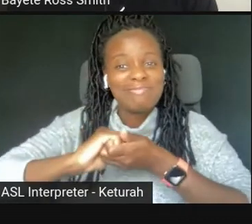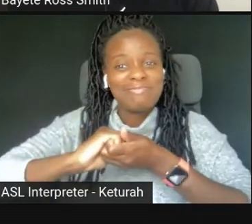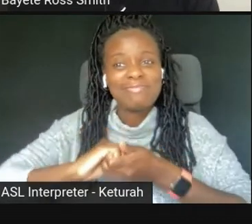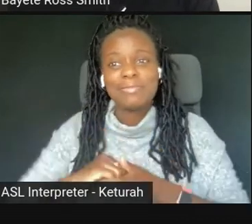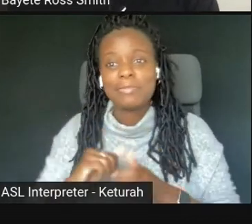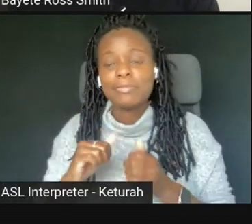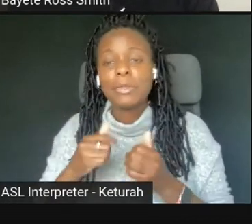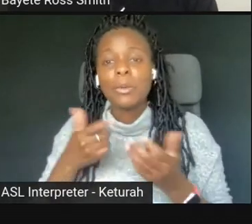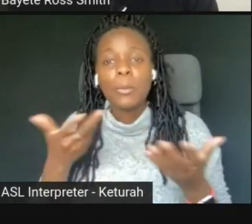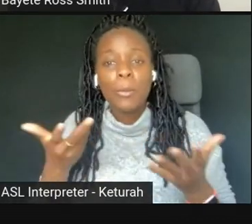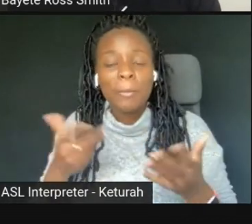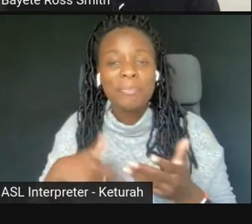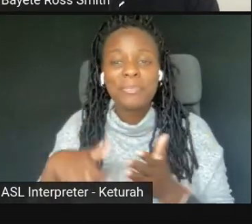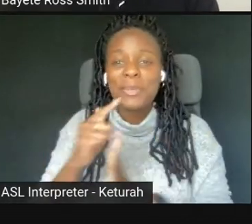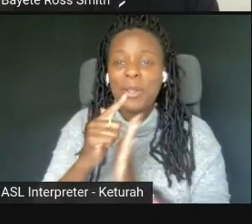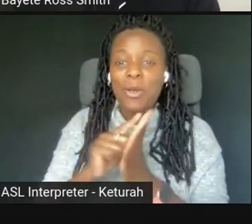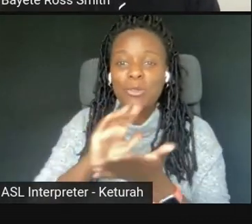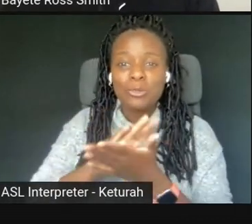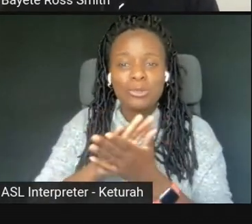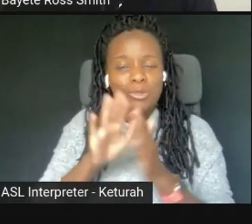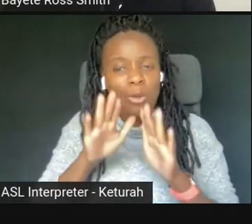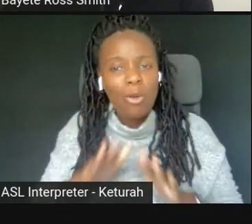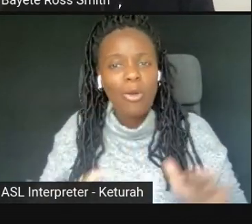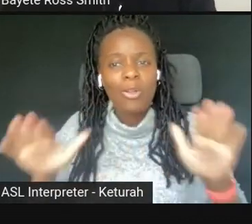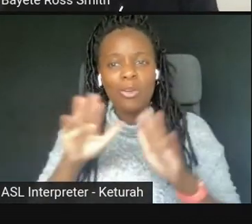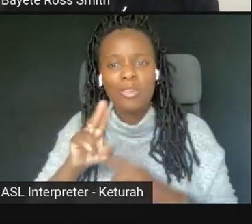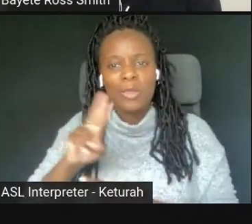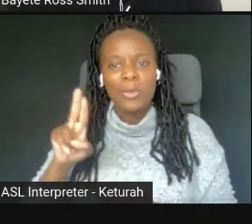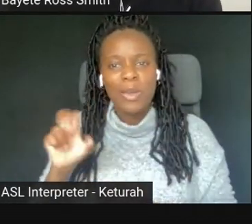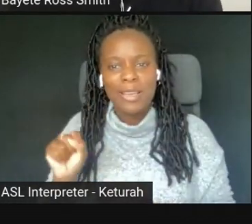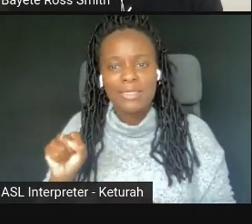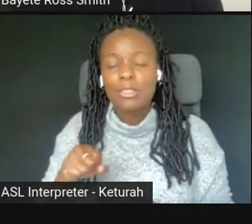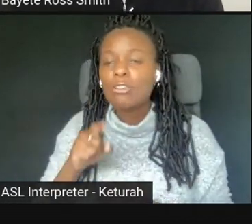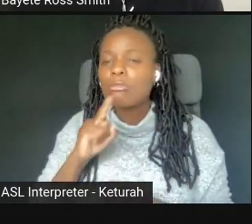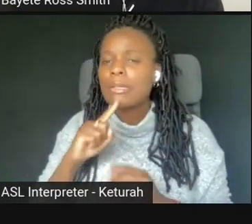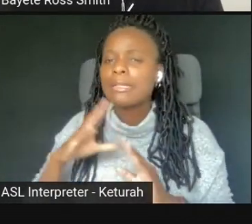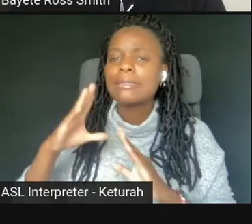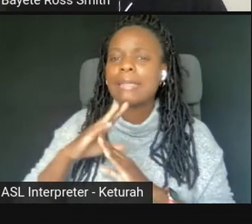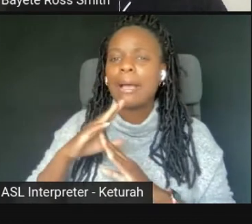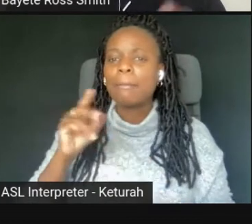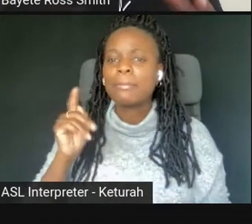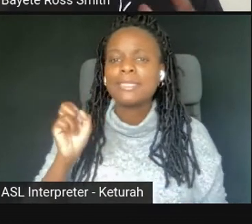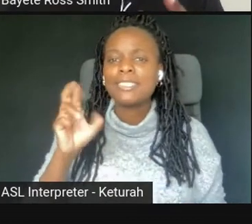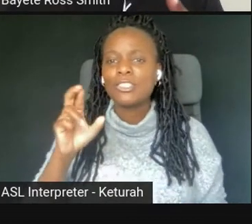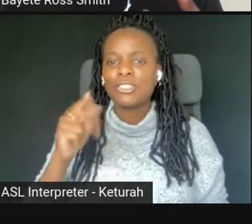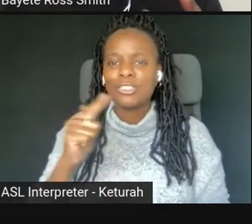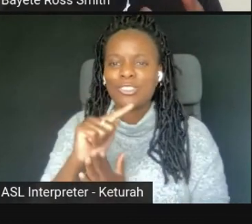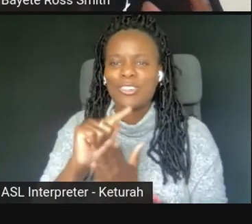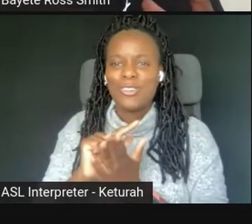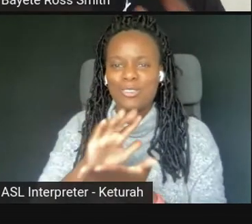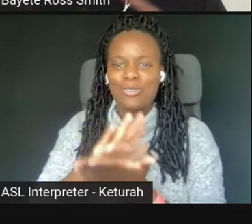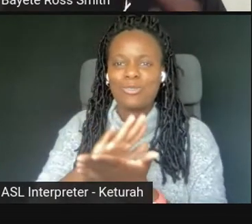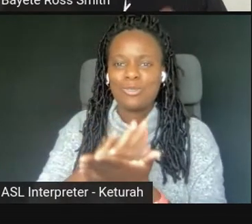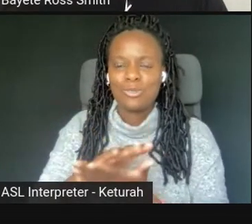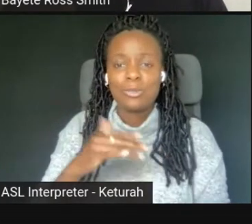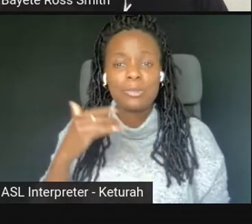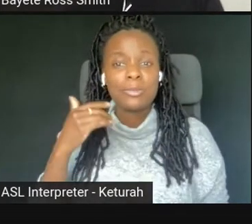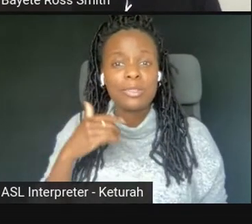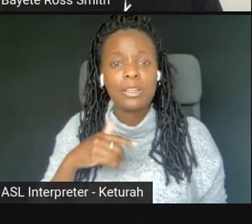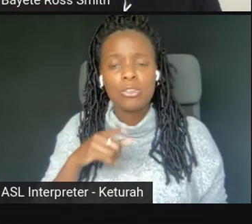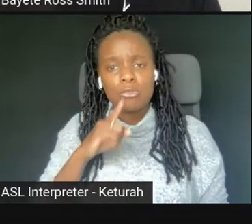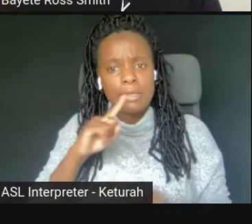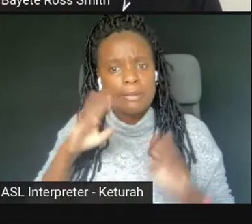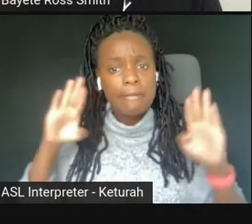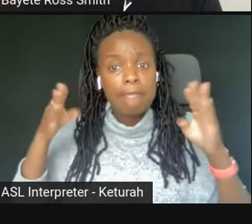law schools around the country. I'm particularly targeting top tier law schools because I think by targeting top tier